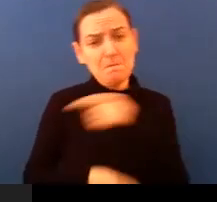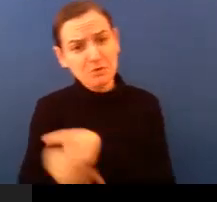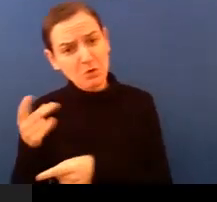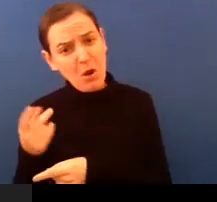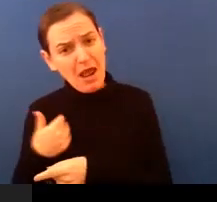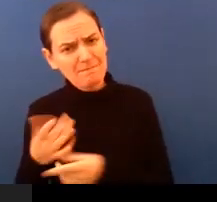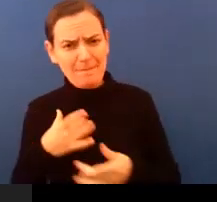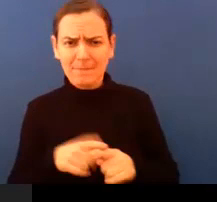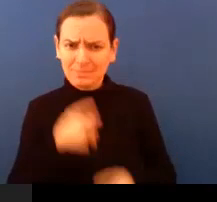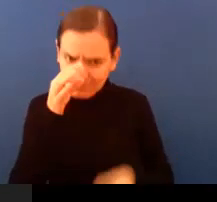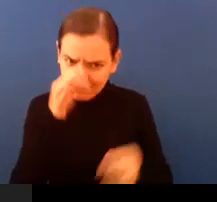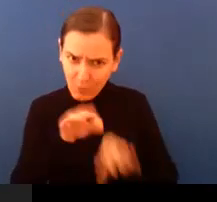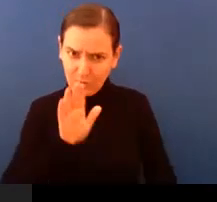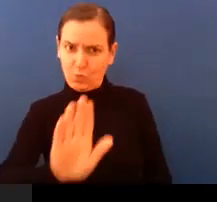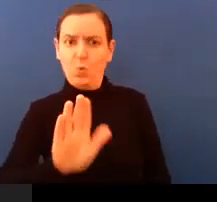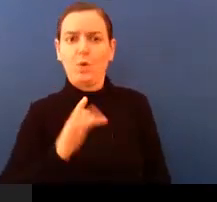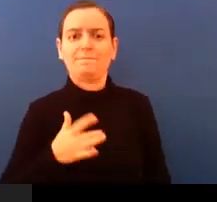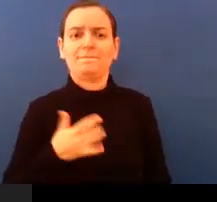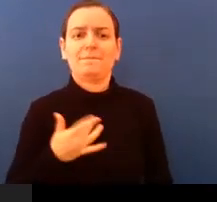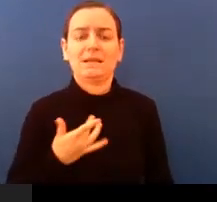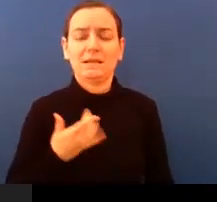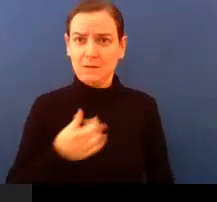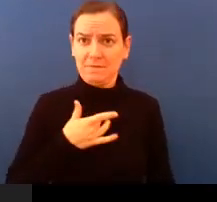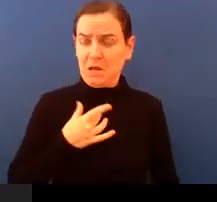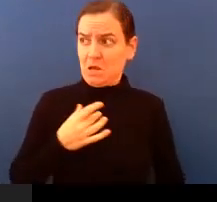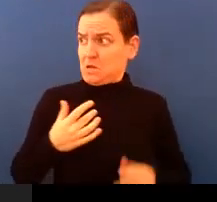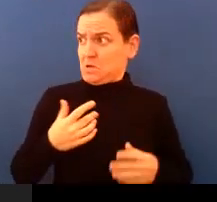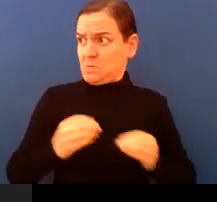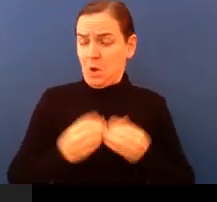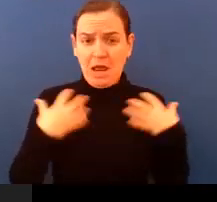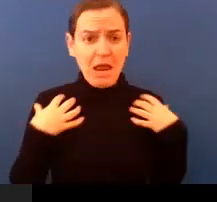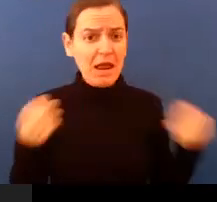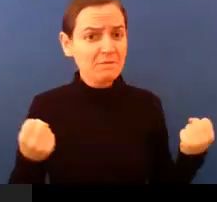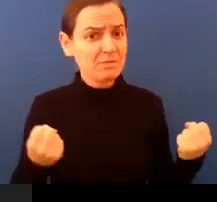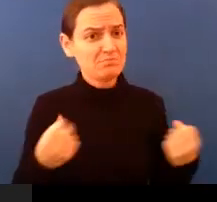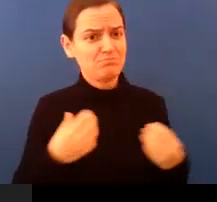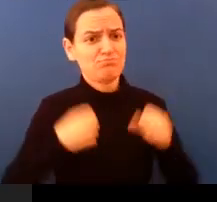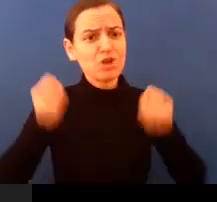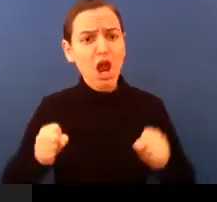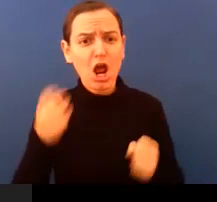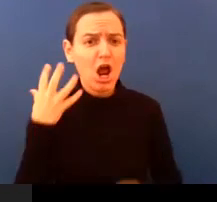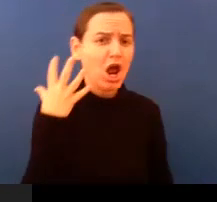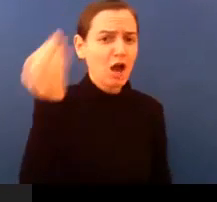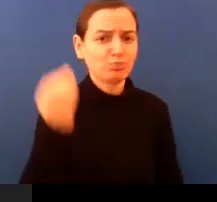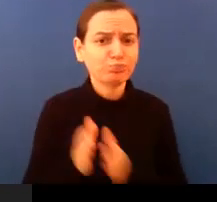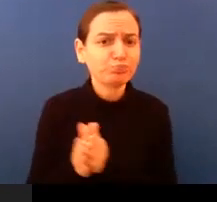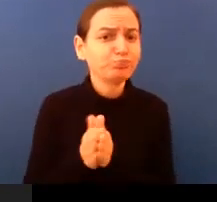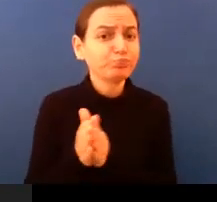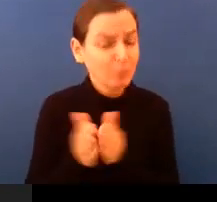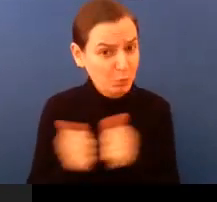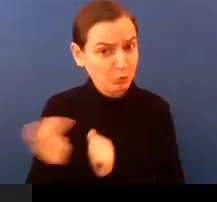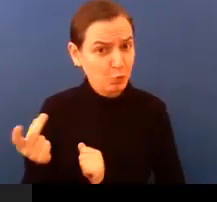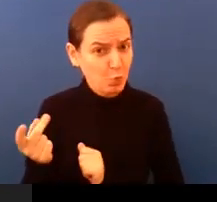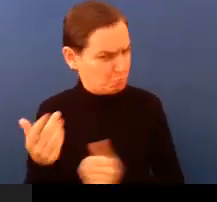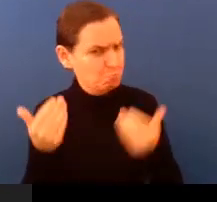with using a long cane. Some people feel that their confidence really is enhanced when they switch to a